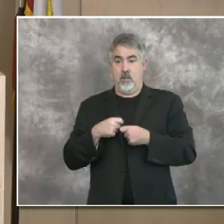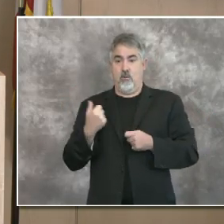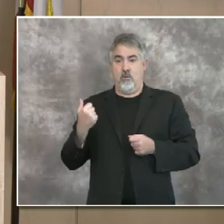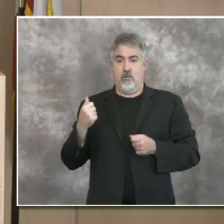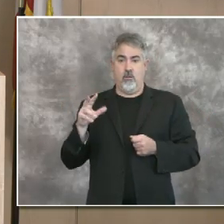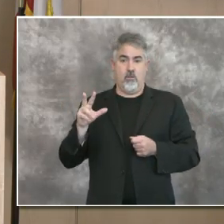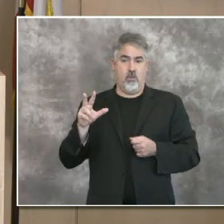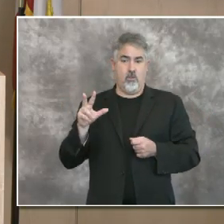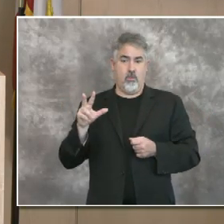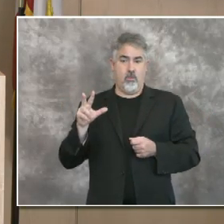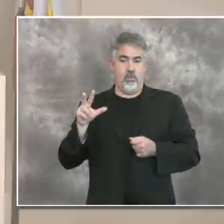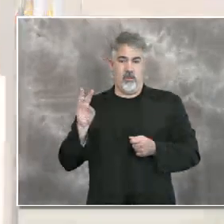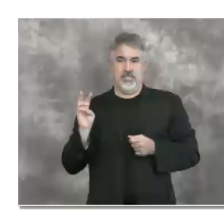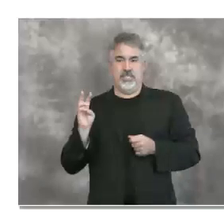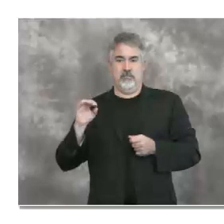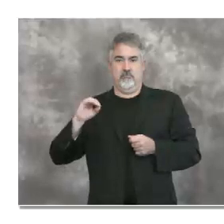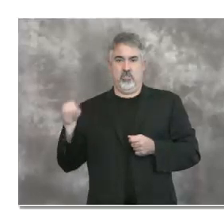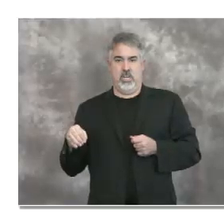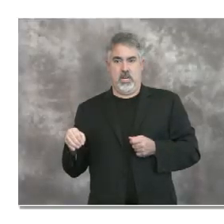36%,